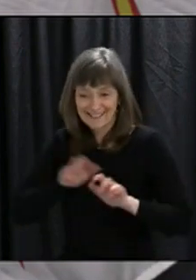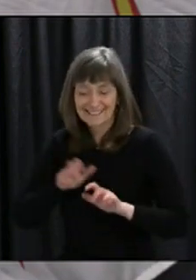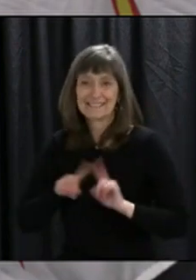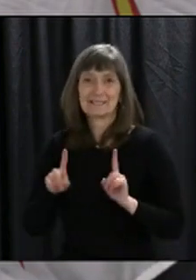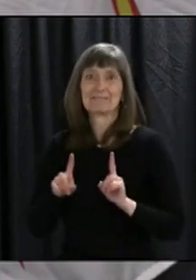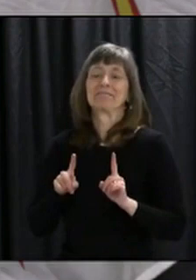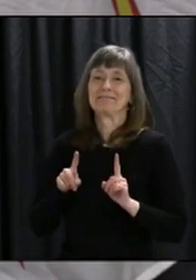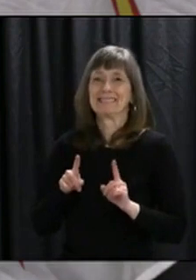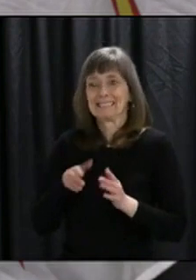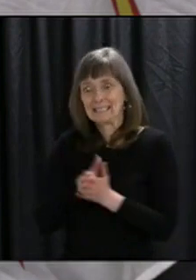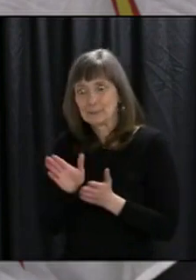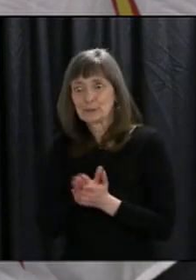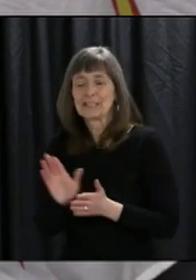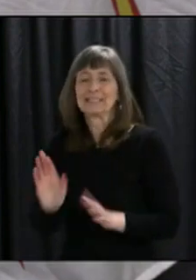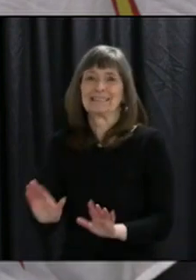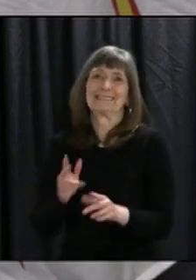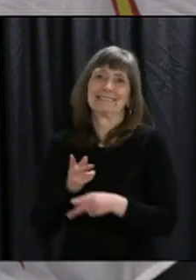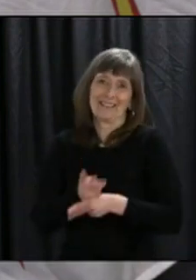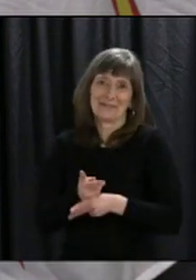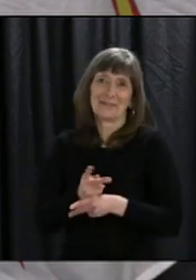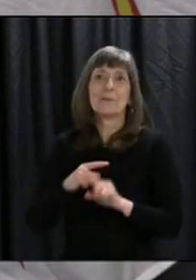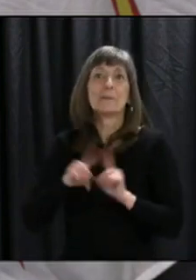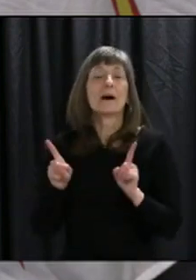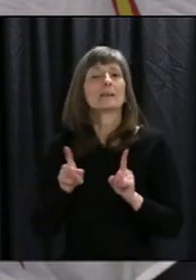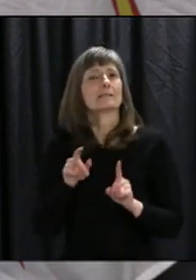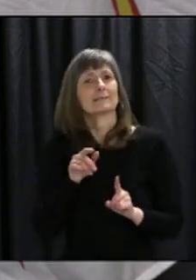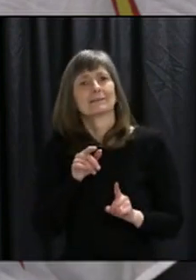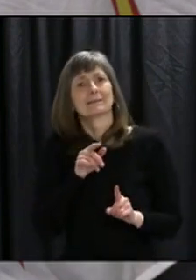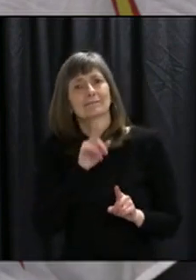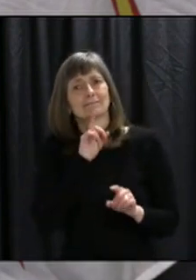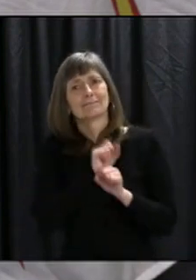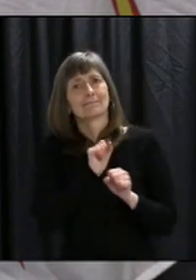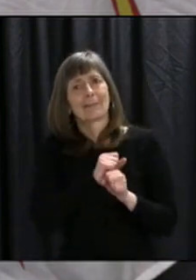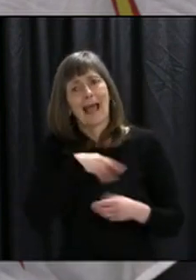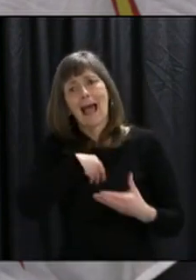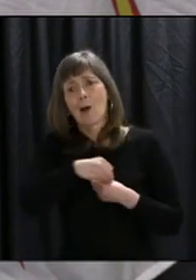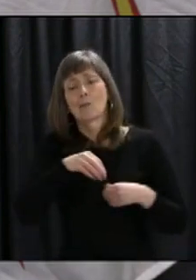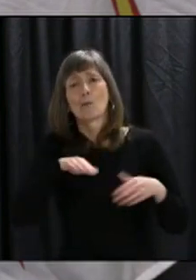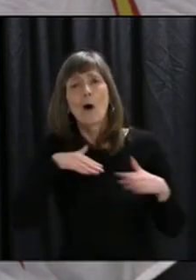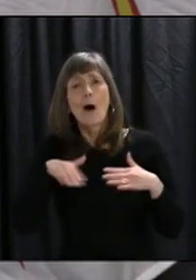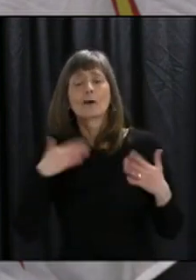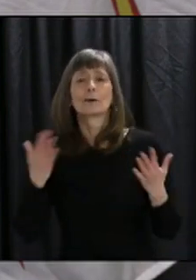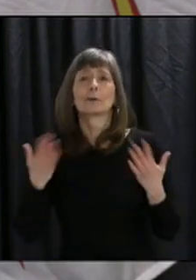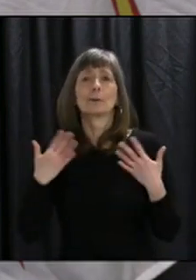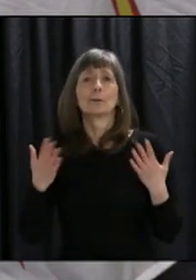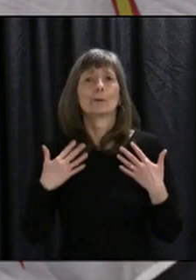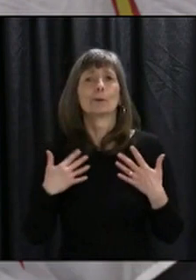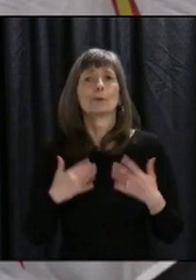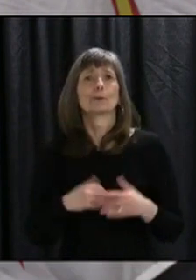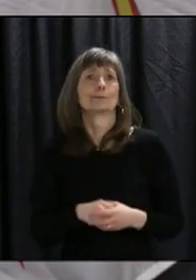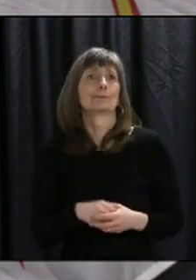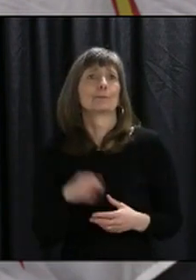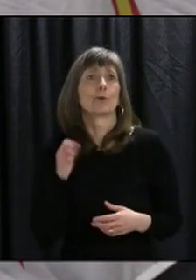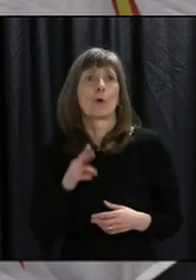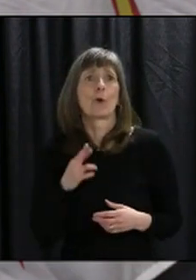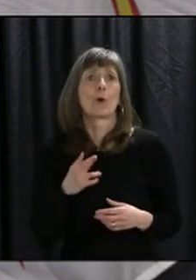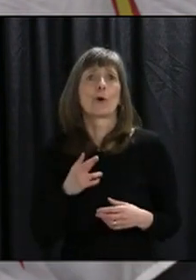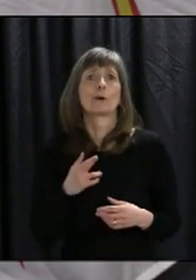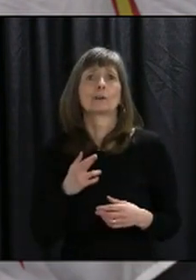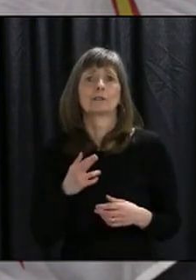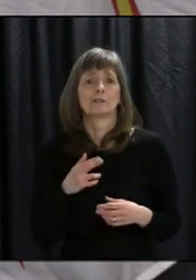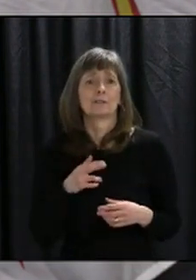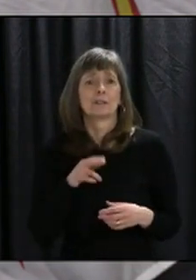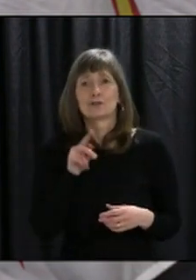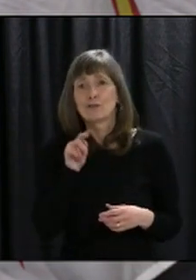well. But I think, we certainly know that getting out for a walk or going for a walk